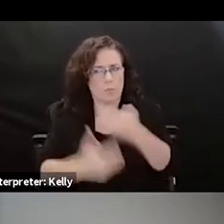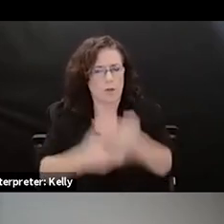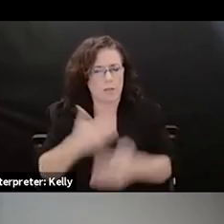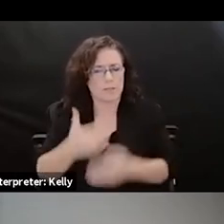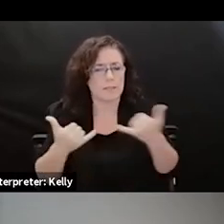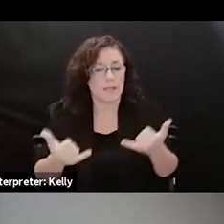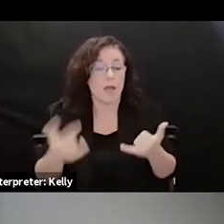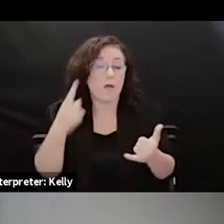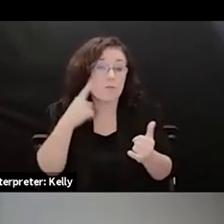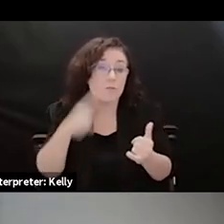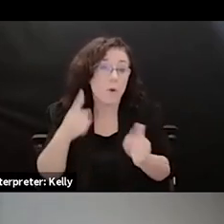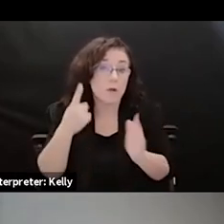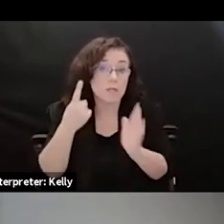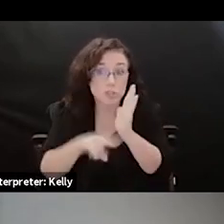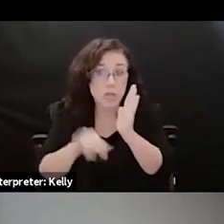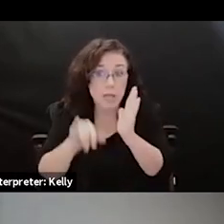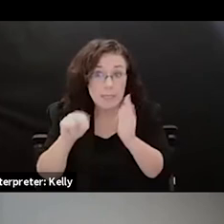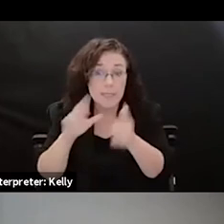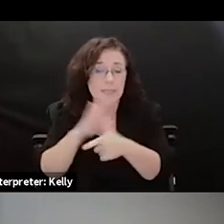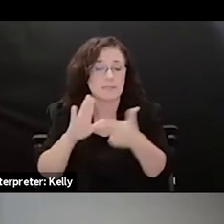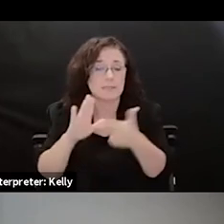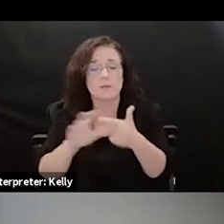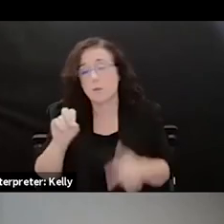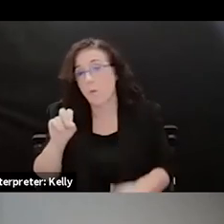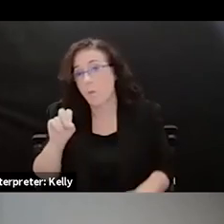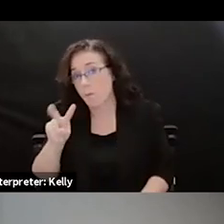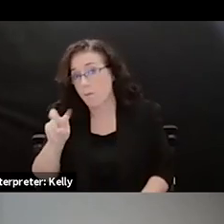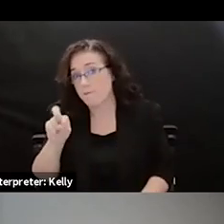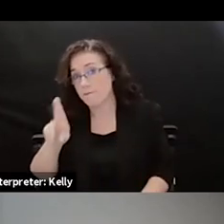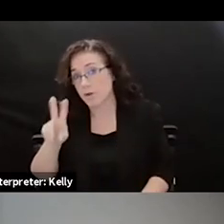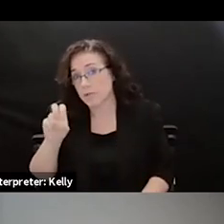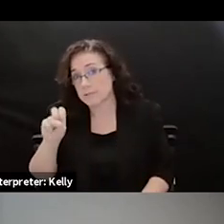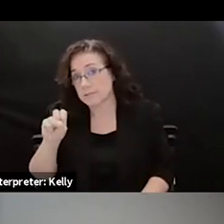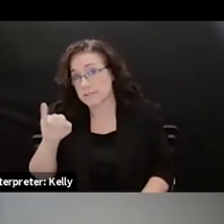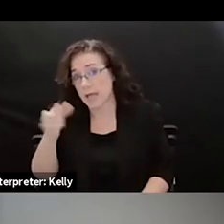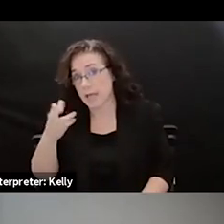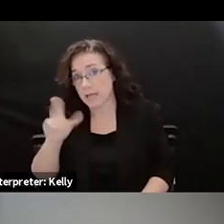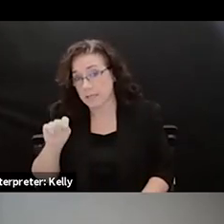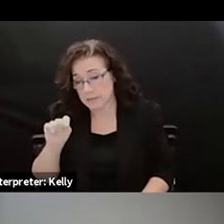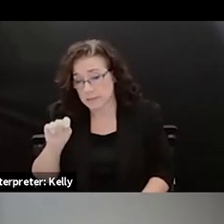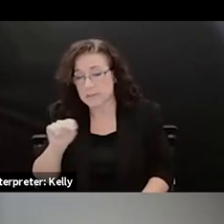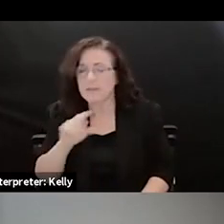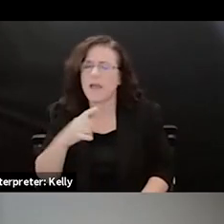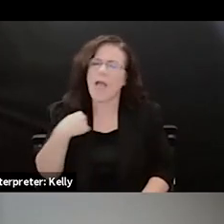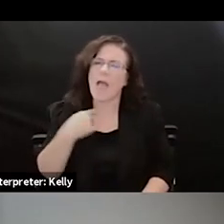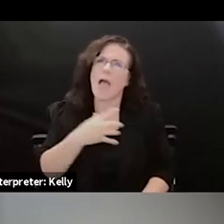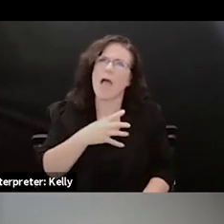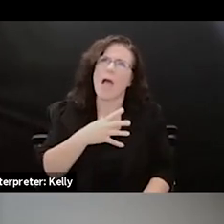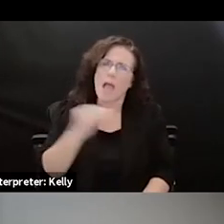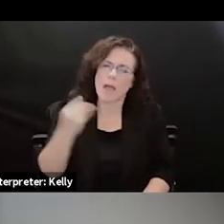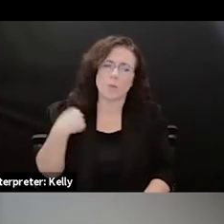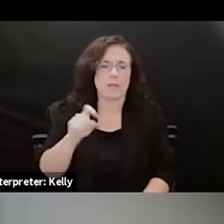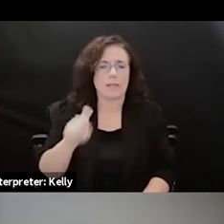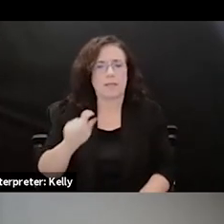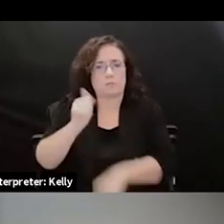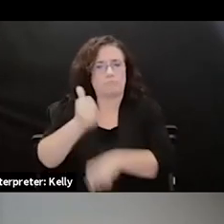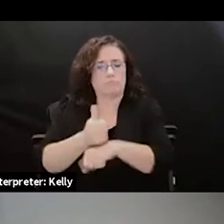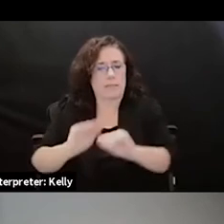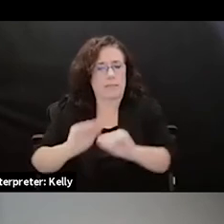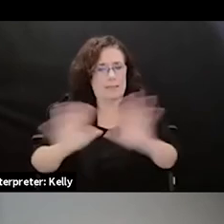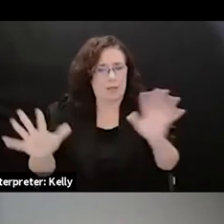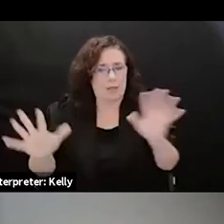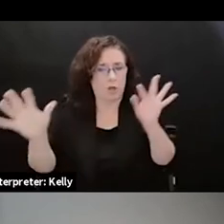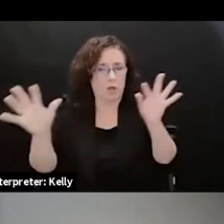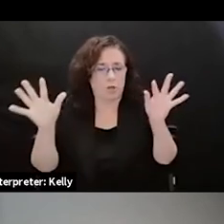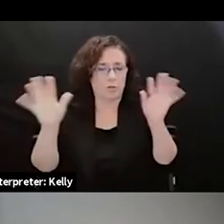uh oversight and being very clear of our expectations for anybody who is going to be handling any